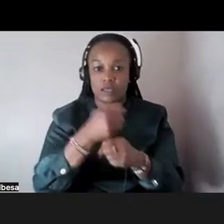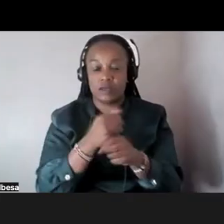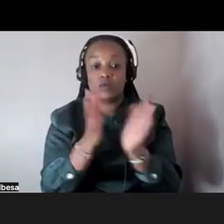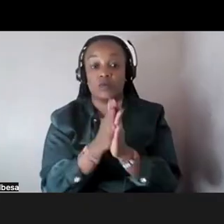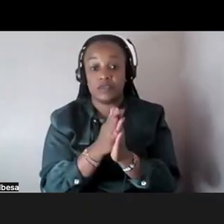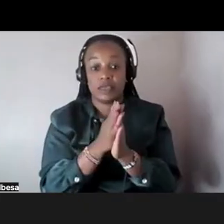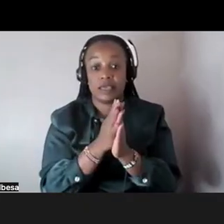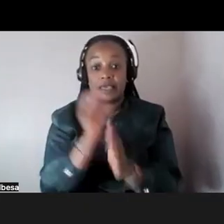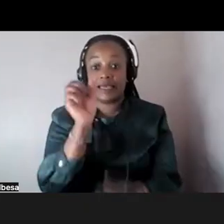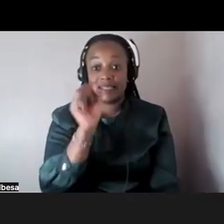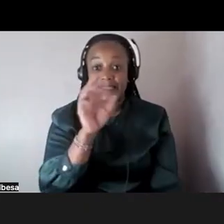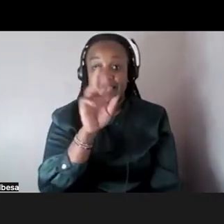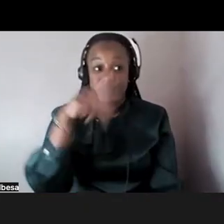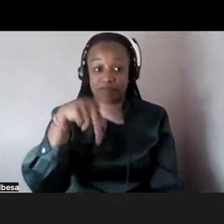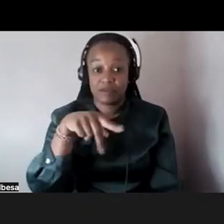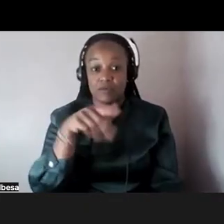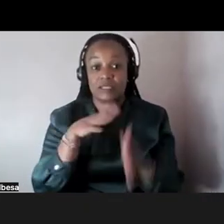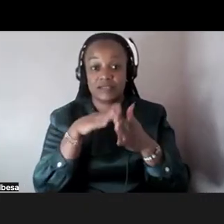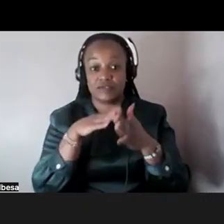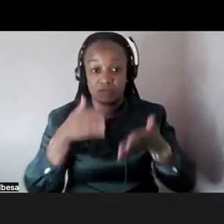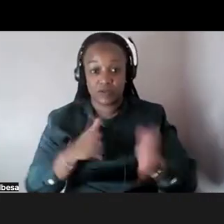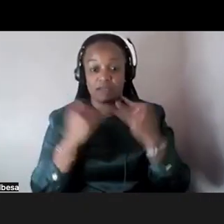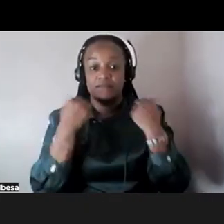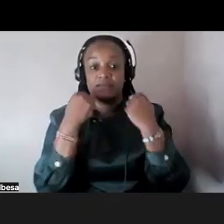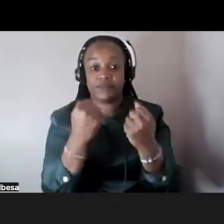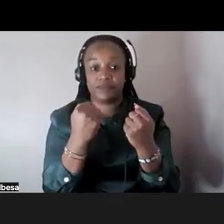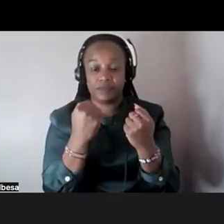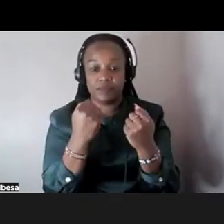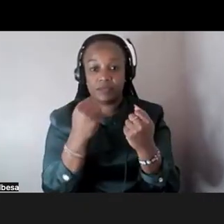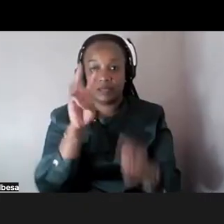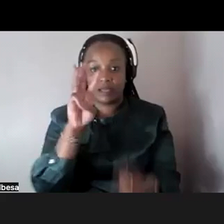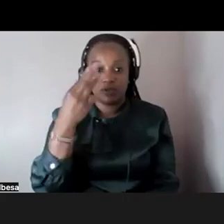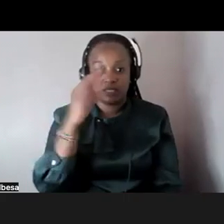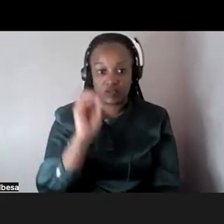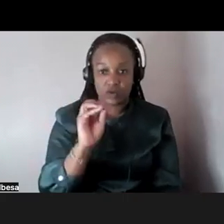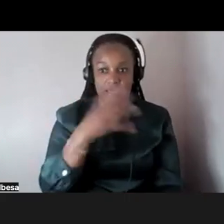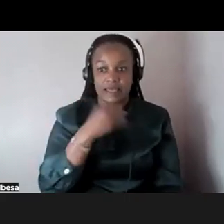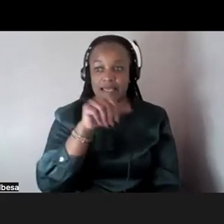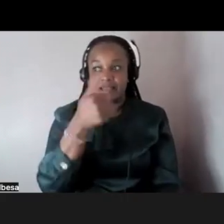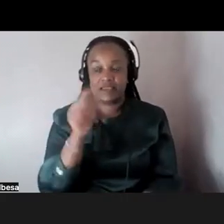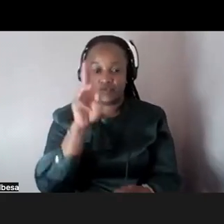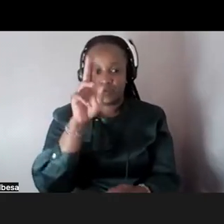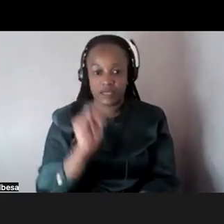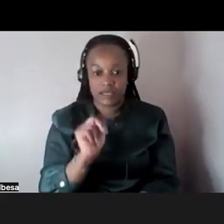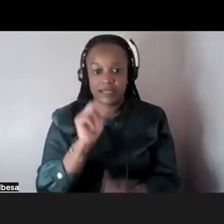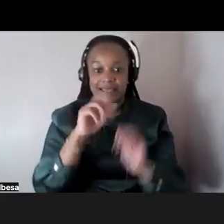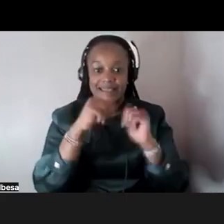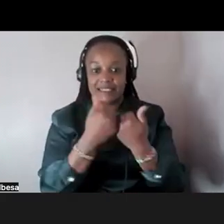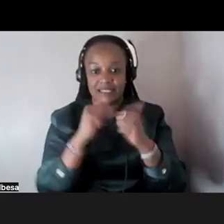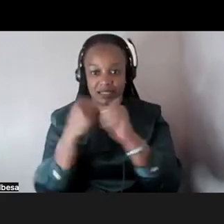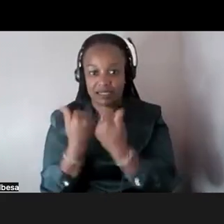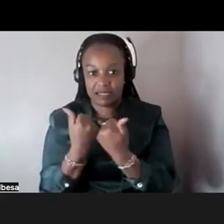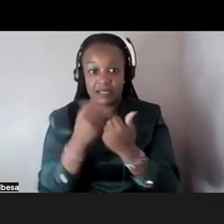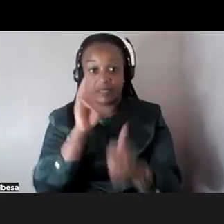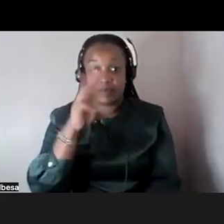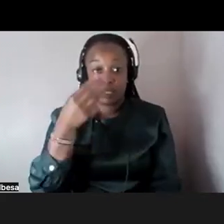on sexual reproductive health and rights co-sponsored by WHO and other UN agencies. So basically, WHO uses